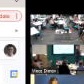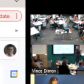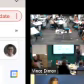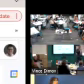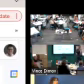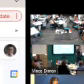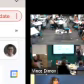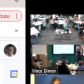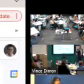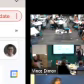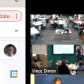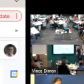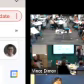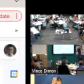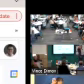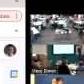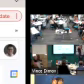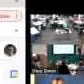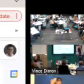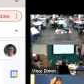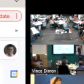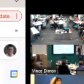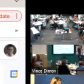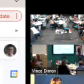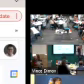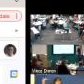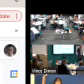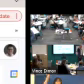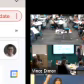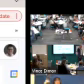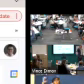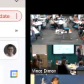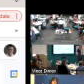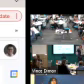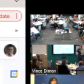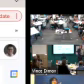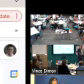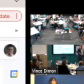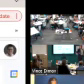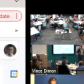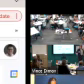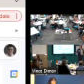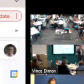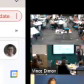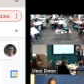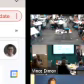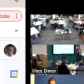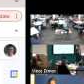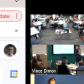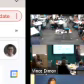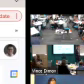Are we okay, Alpine? You guys seem like you're taking on a lot. We're not okay. We're drowning.